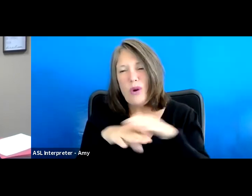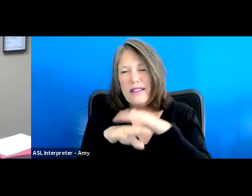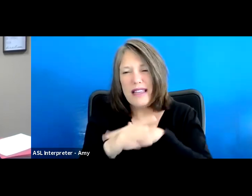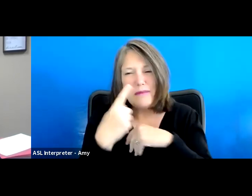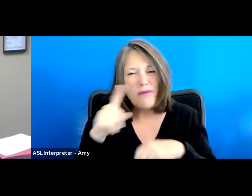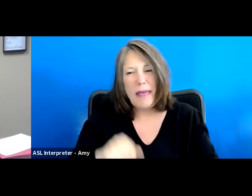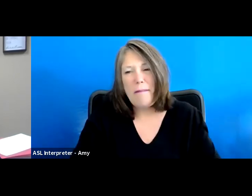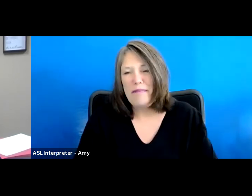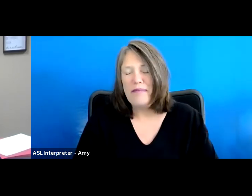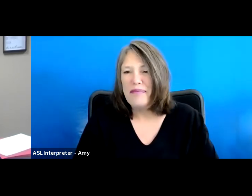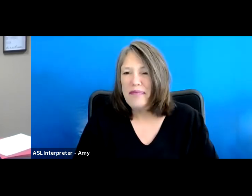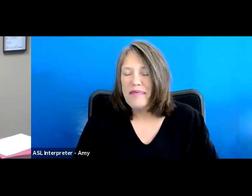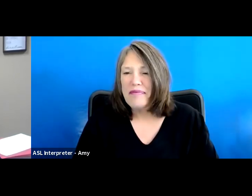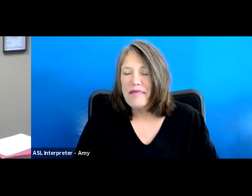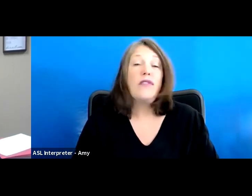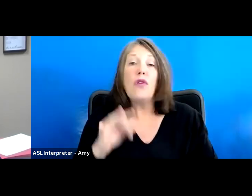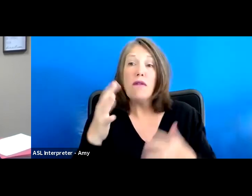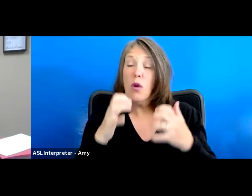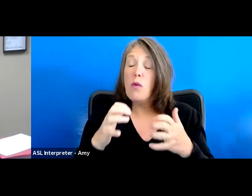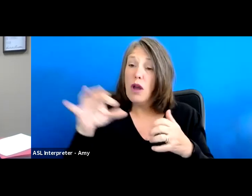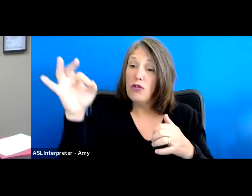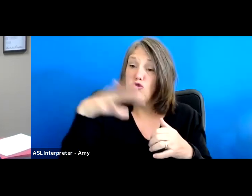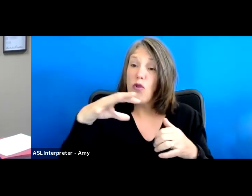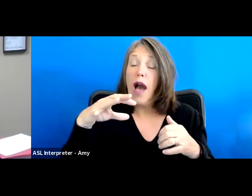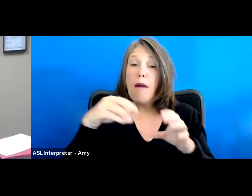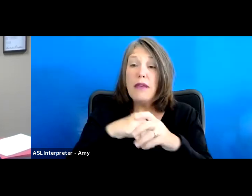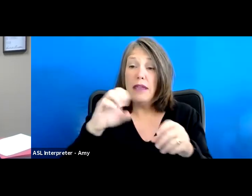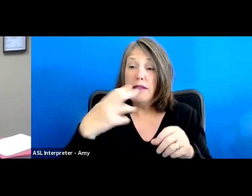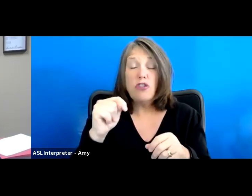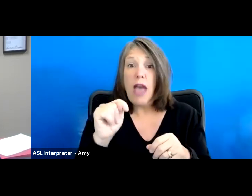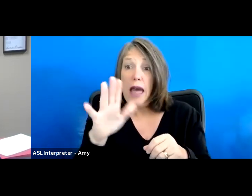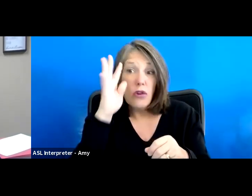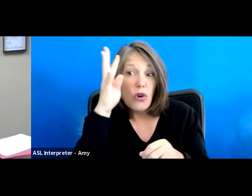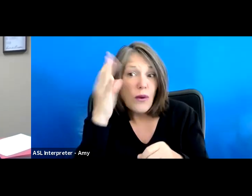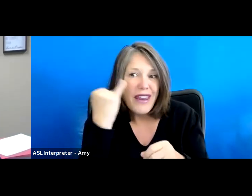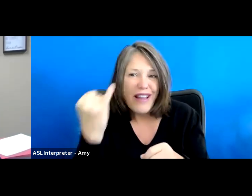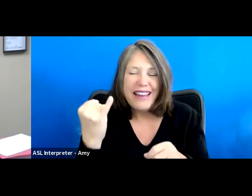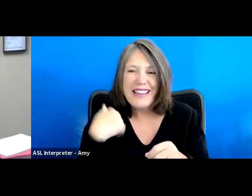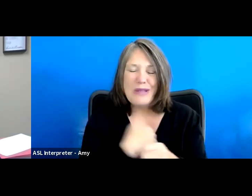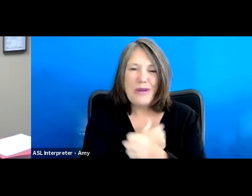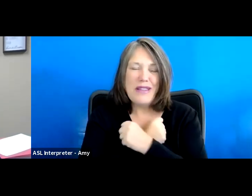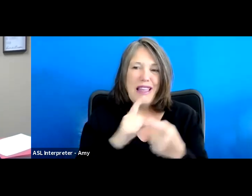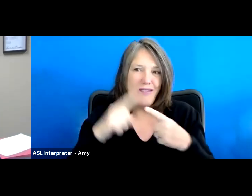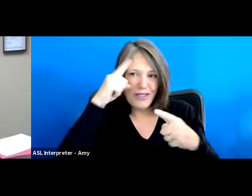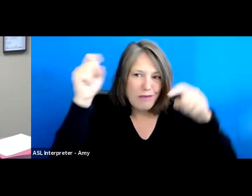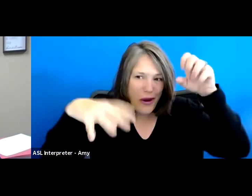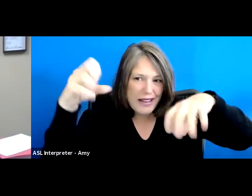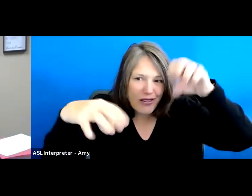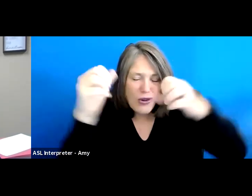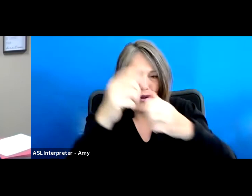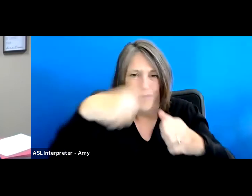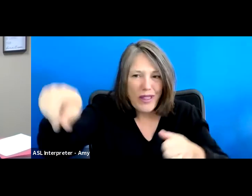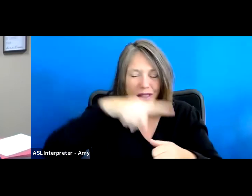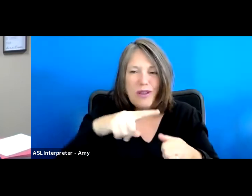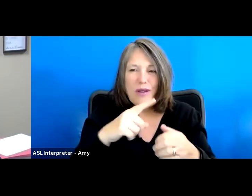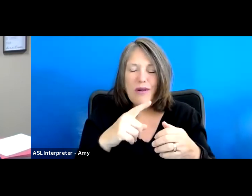them. So if you want to drop in the chat, if you all have any creative ideas, we'd love to brainstorm a little bit with you all as well.